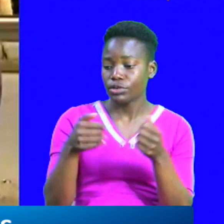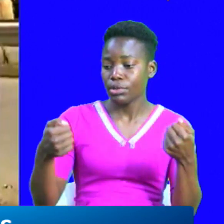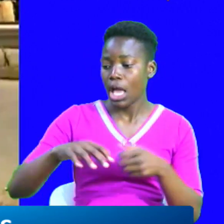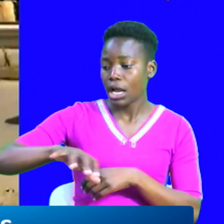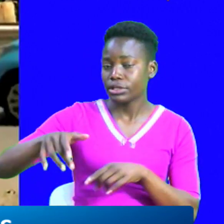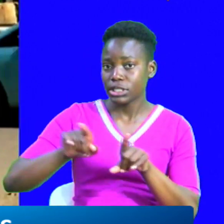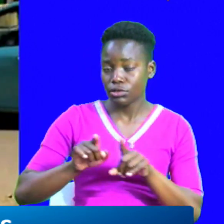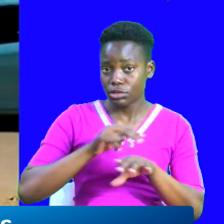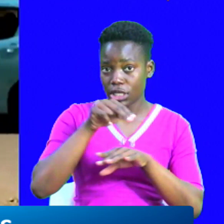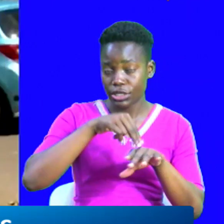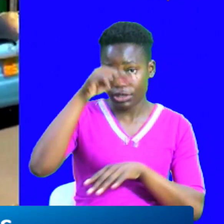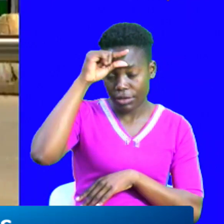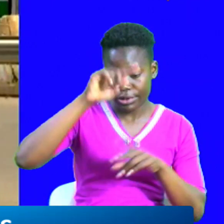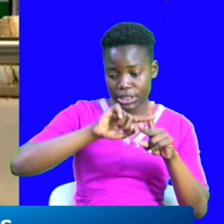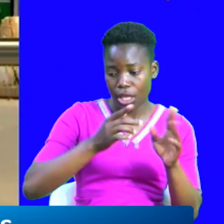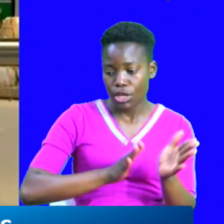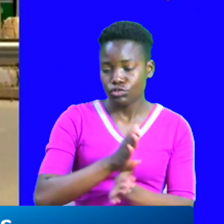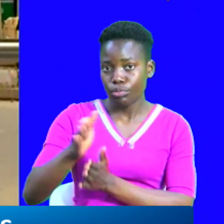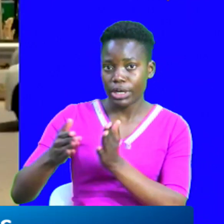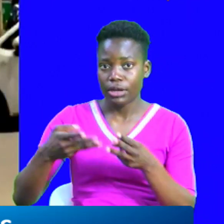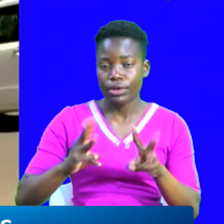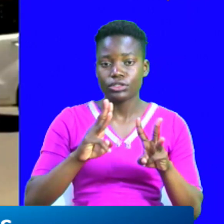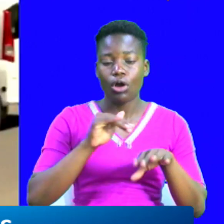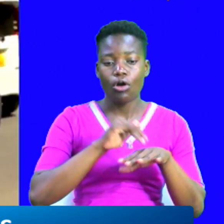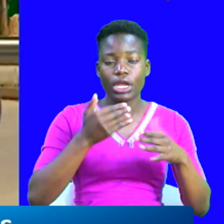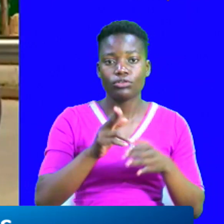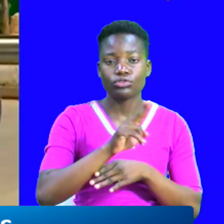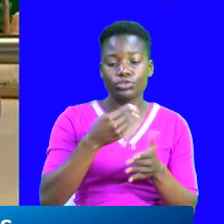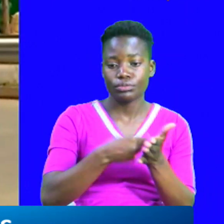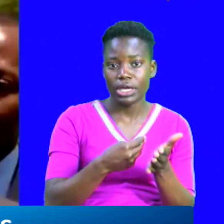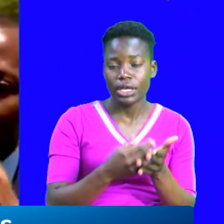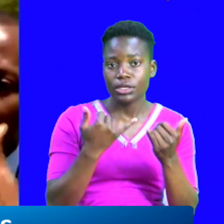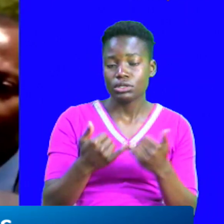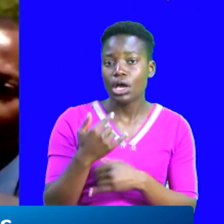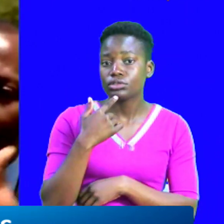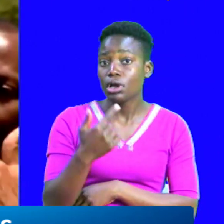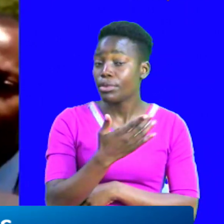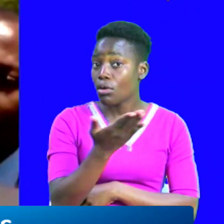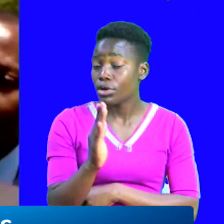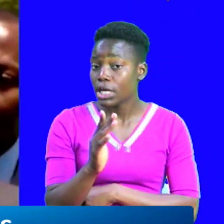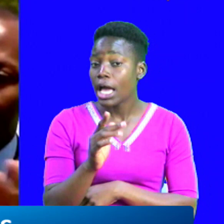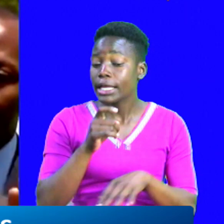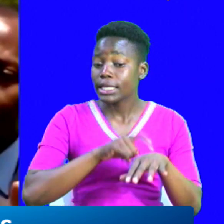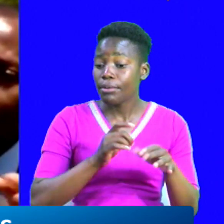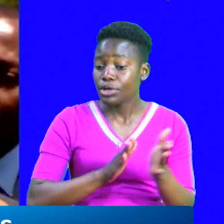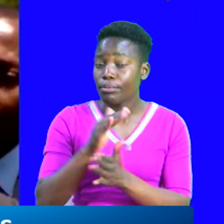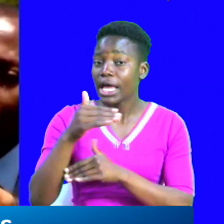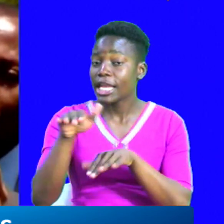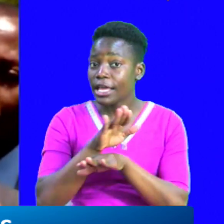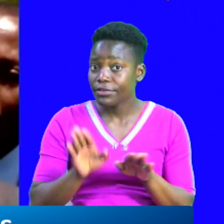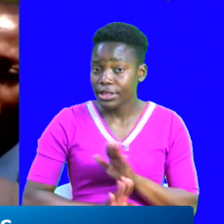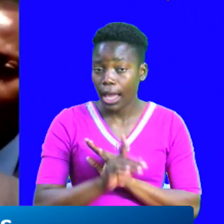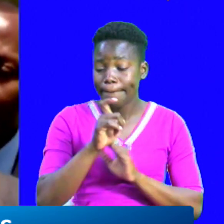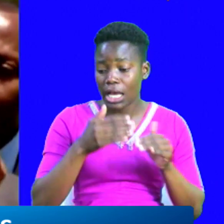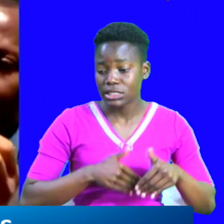kuu wanaanza kupanga mikakati ya kutumia pesa. Sasa sisi tumewaandika kuambia lazima wakipanga ile mikakati yote